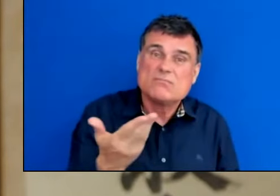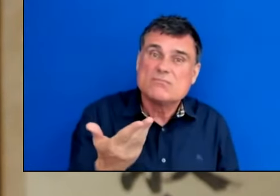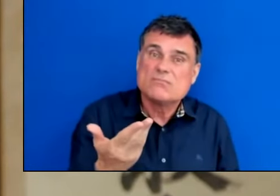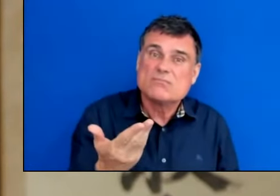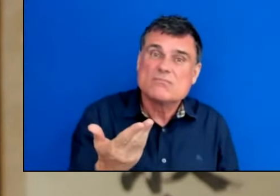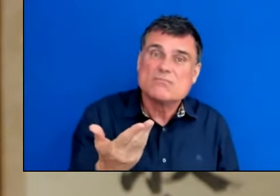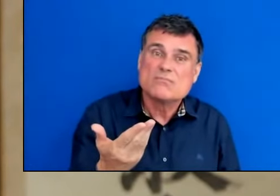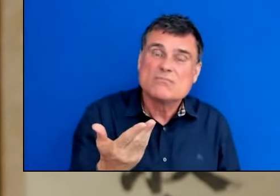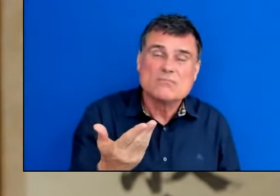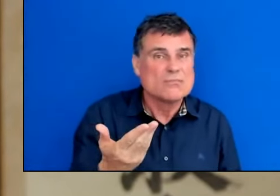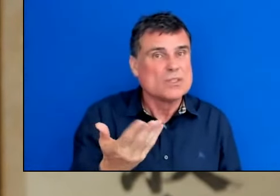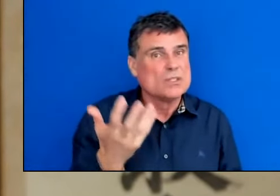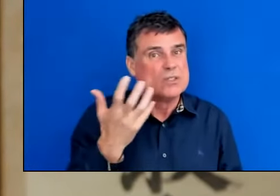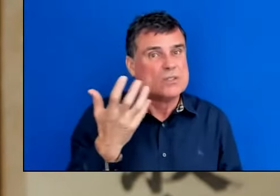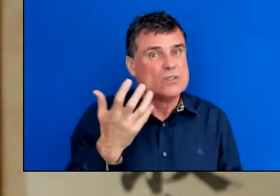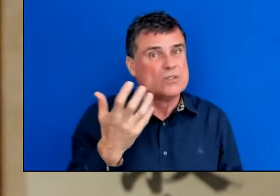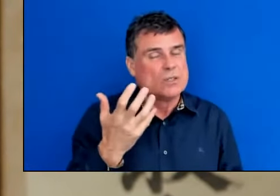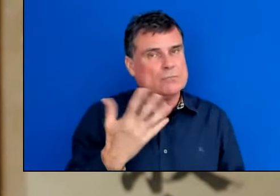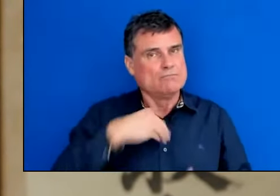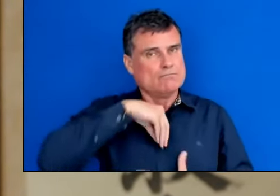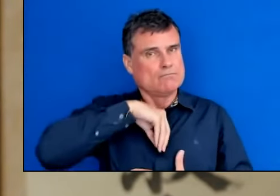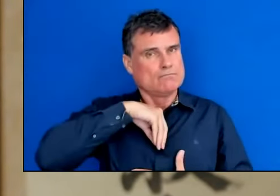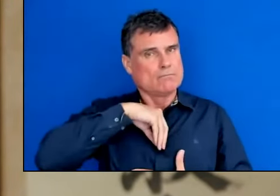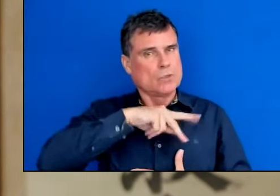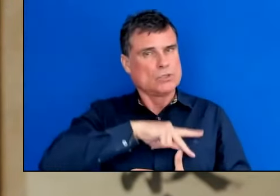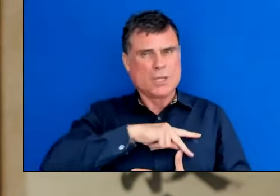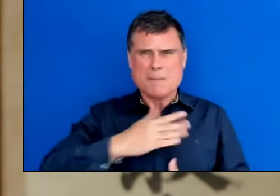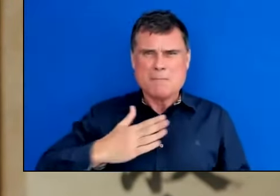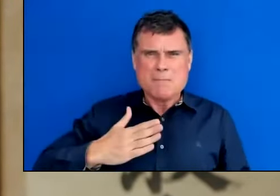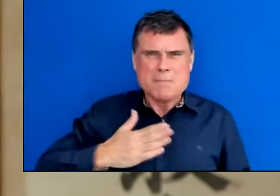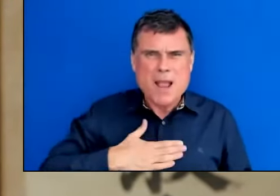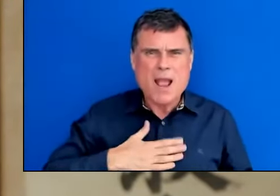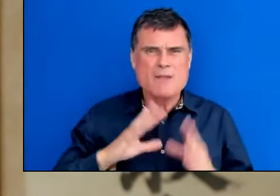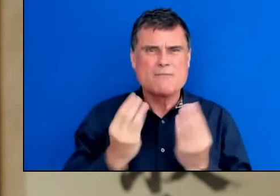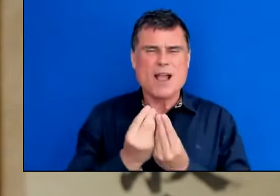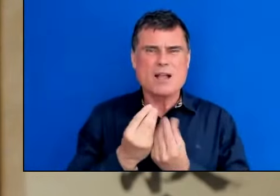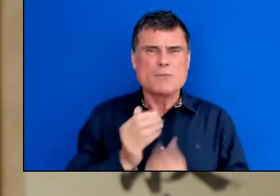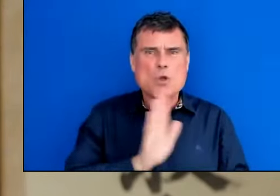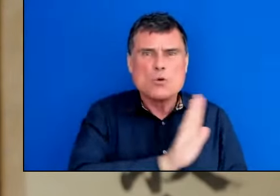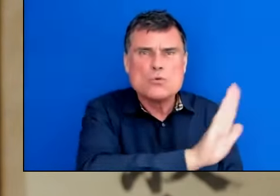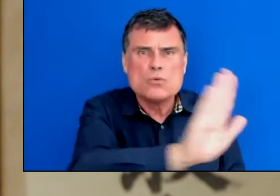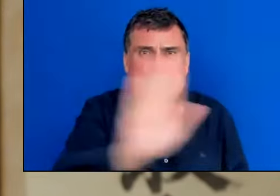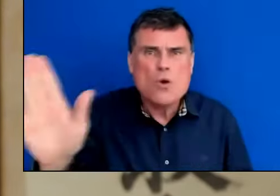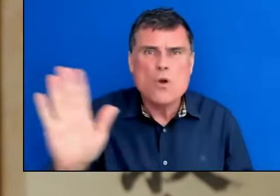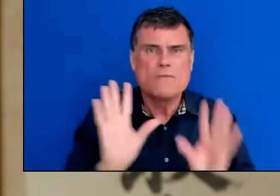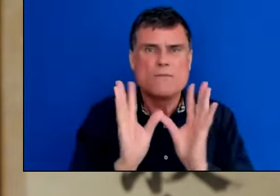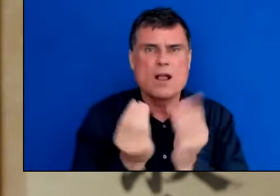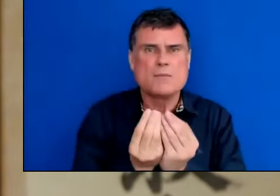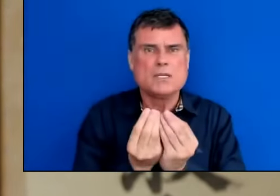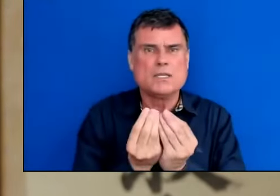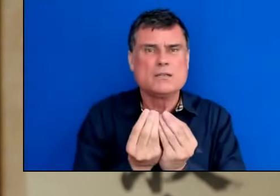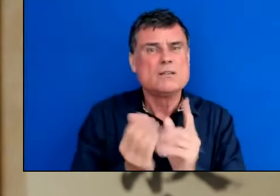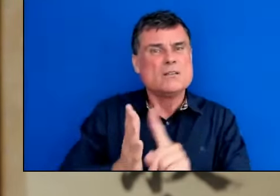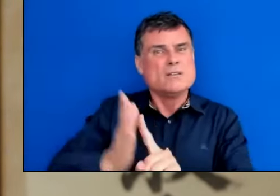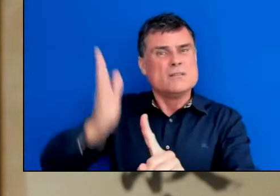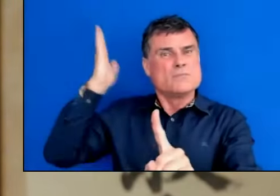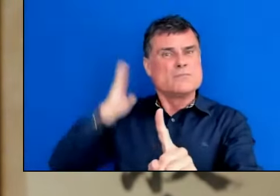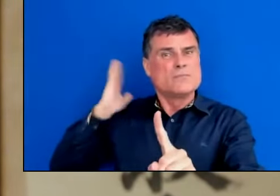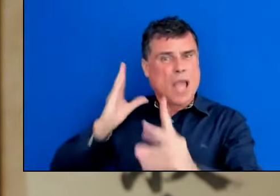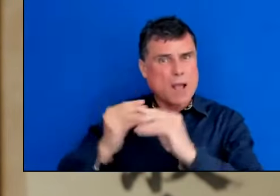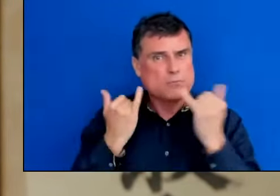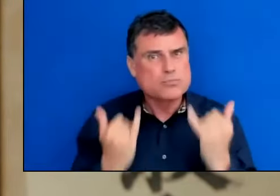This is very personal. This is my family. It's your families, past and